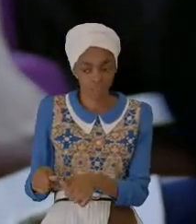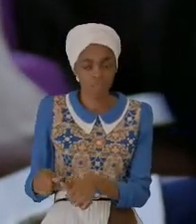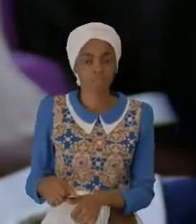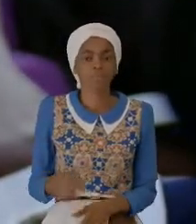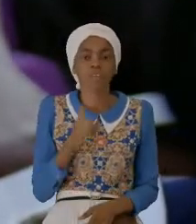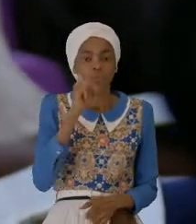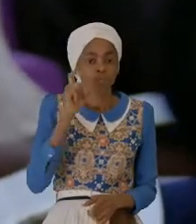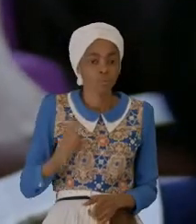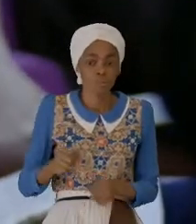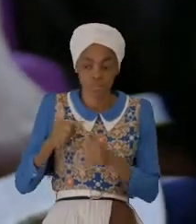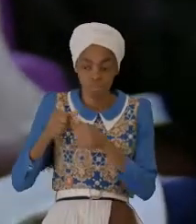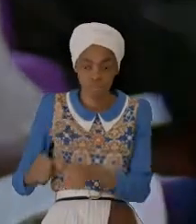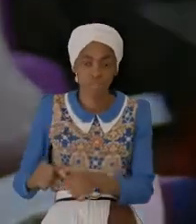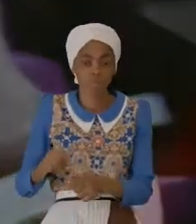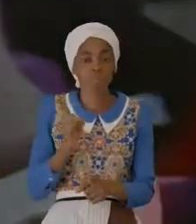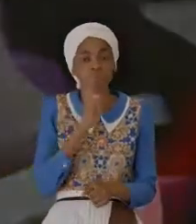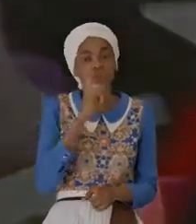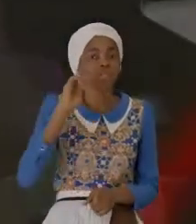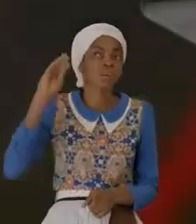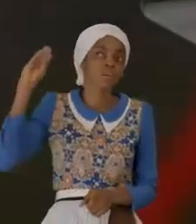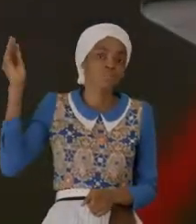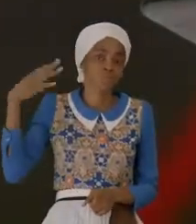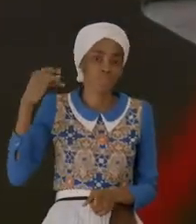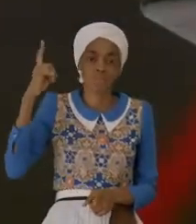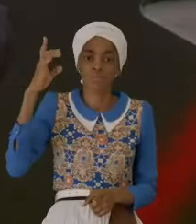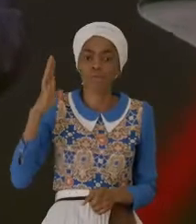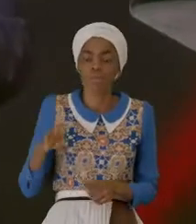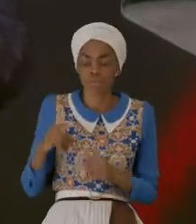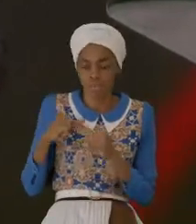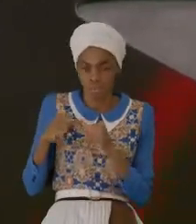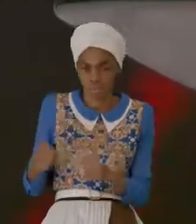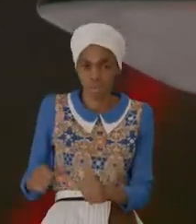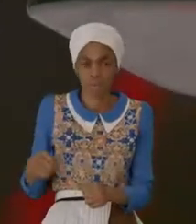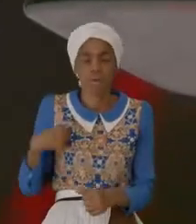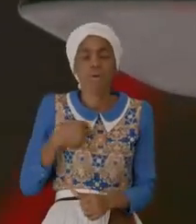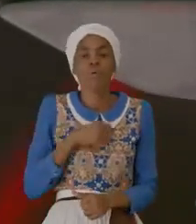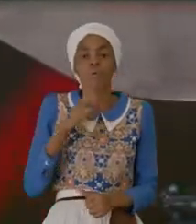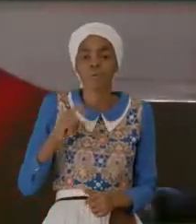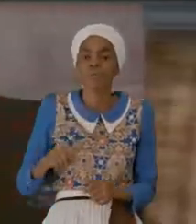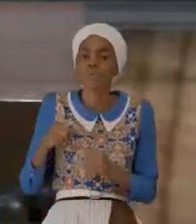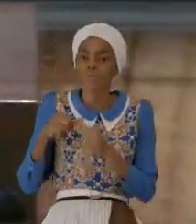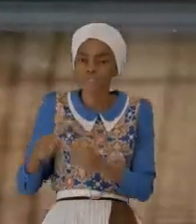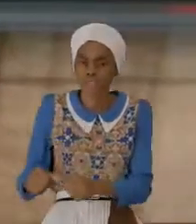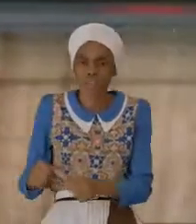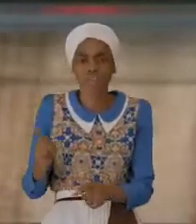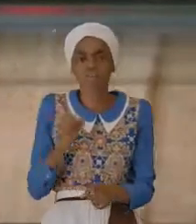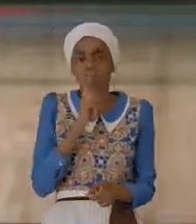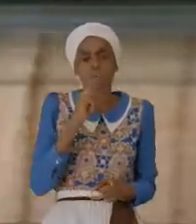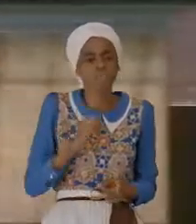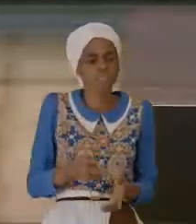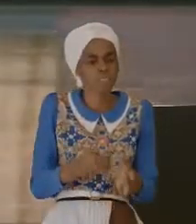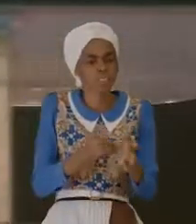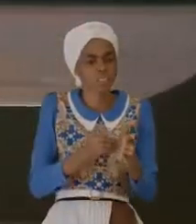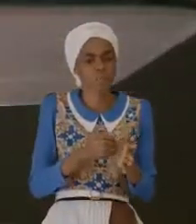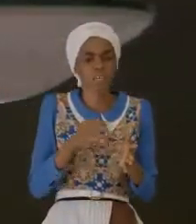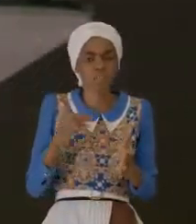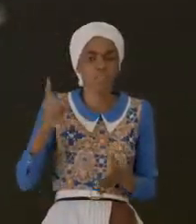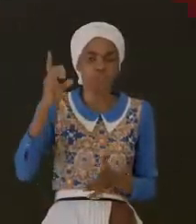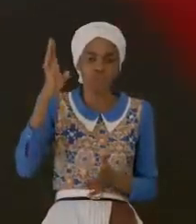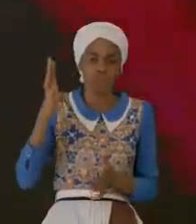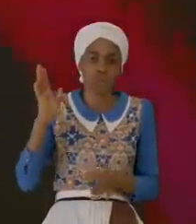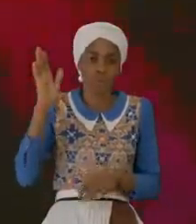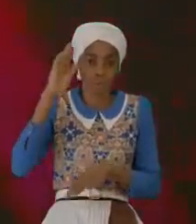the grace of God stays we must stay where the demands of God